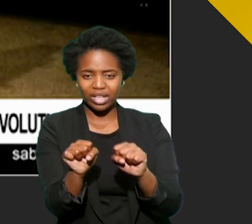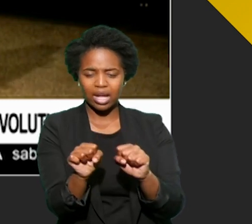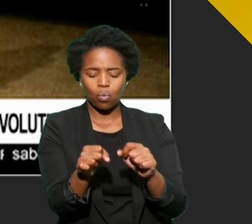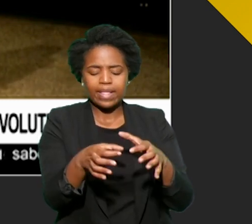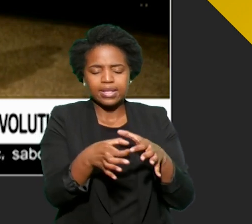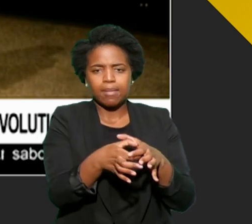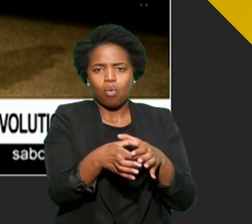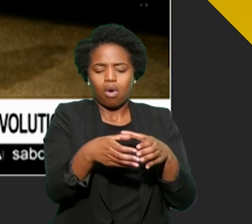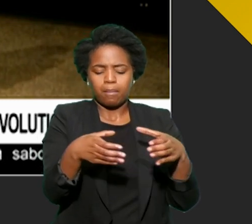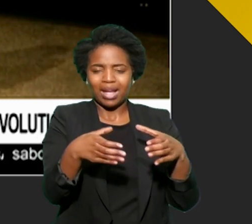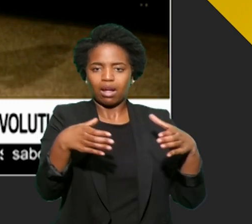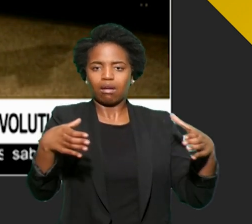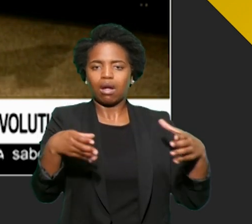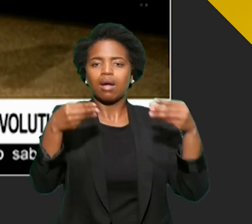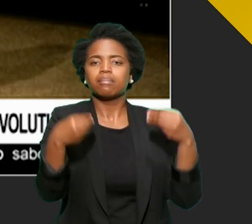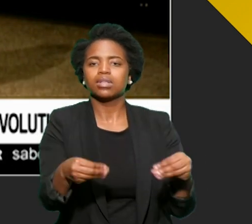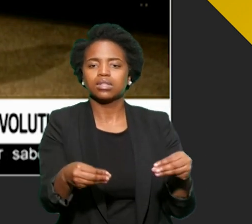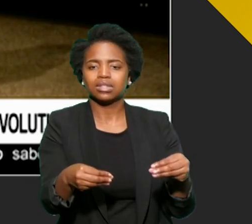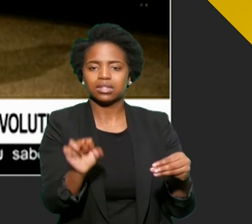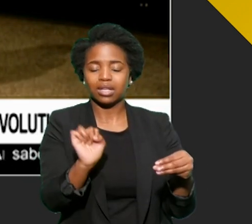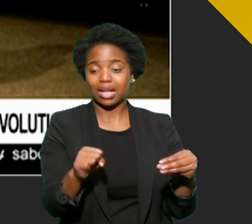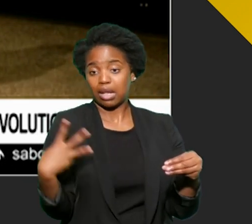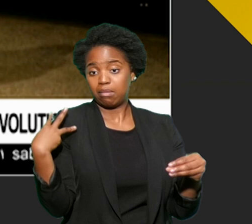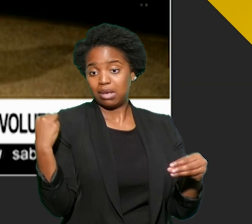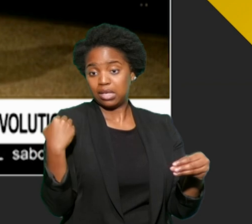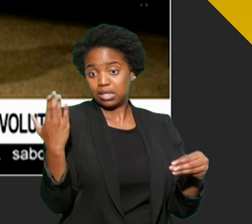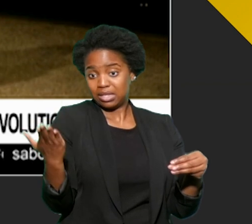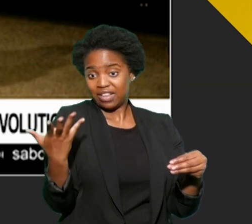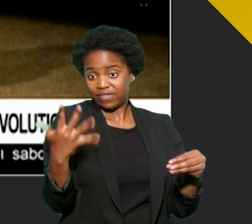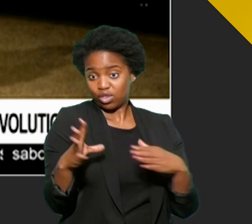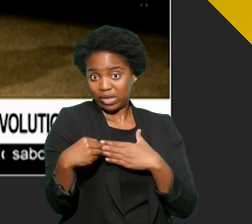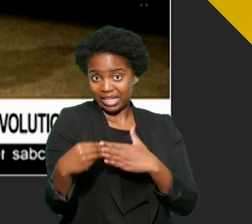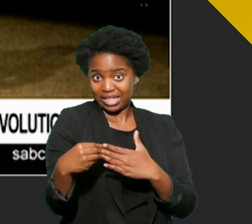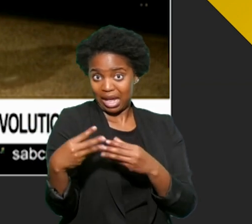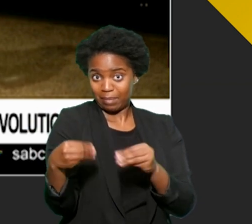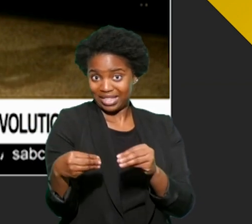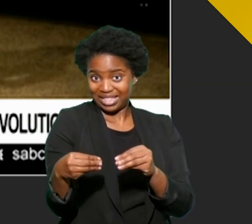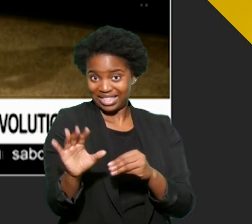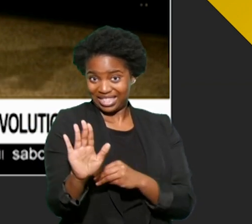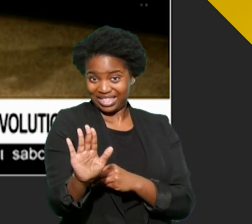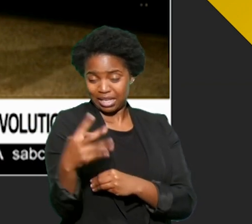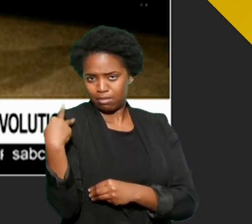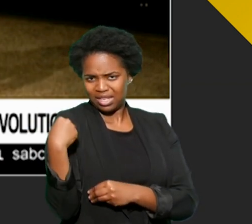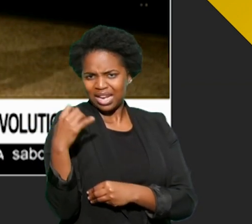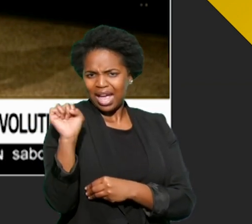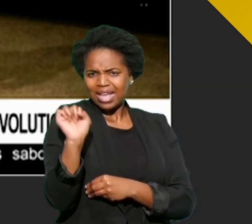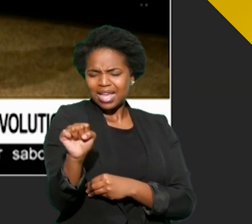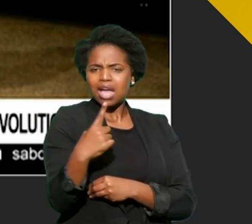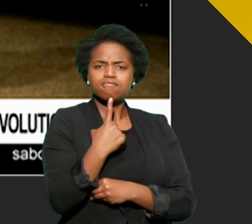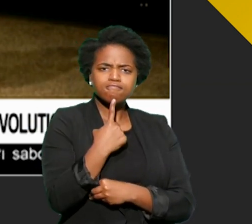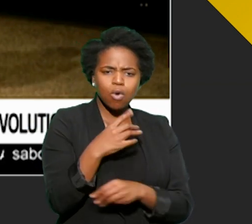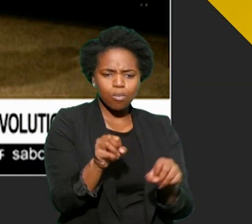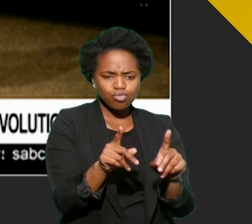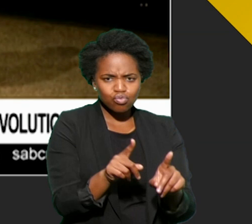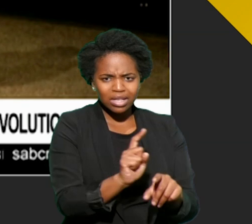medium enterprises that Minister Nchabeni leads will be able to find fertile ground